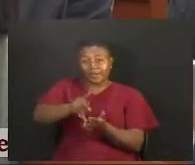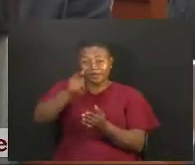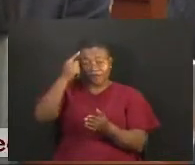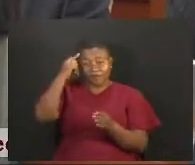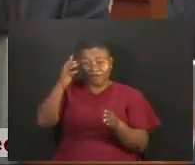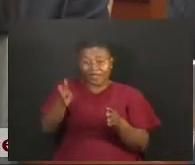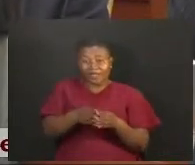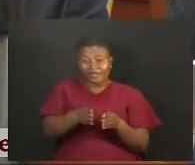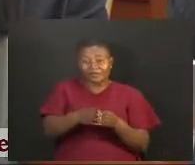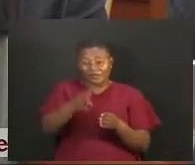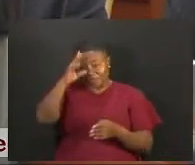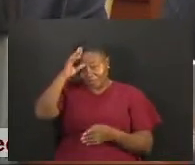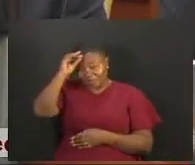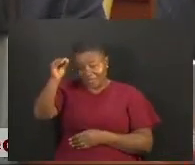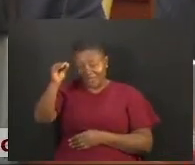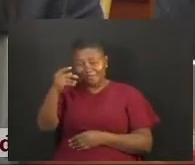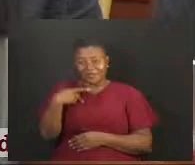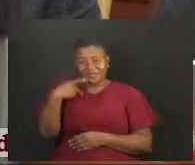face.